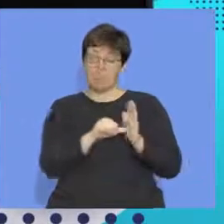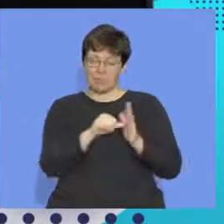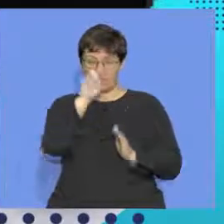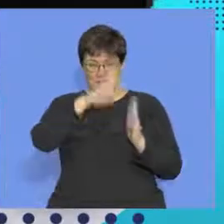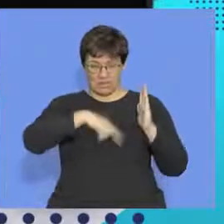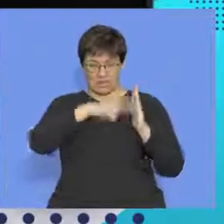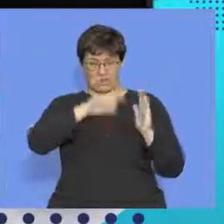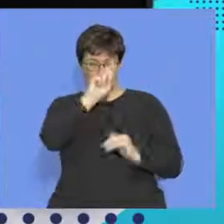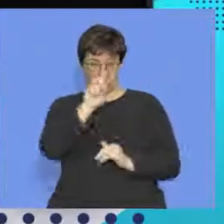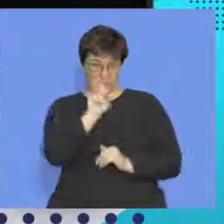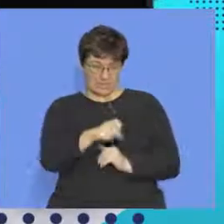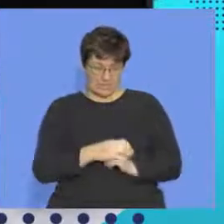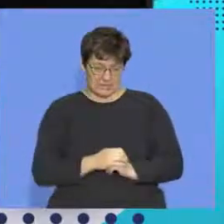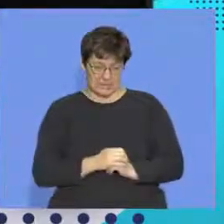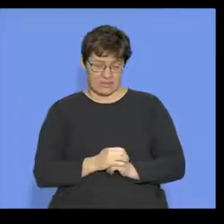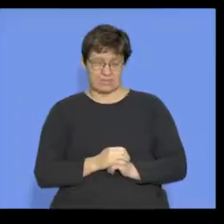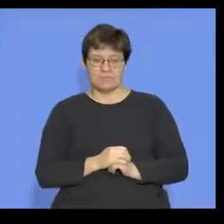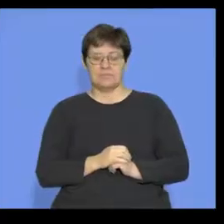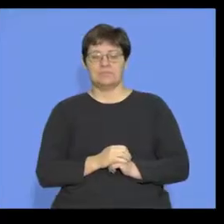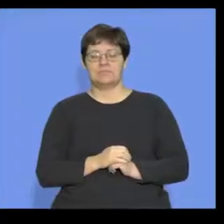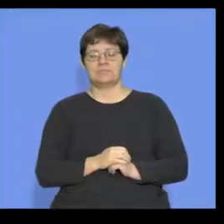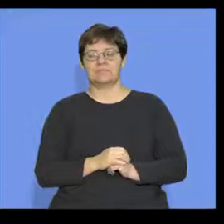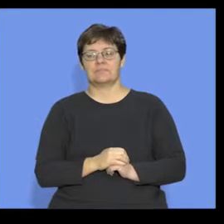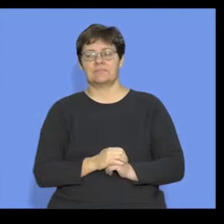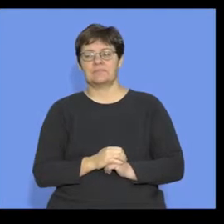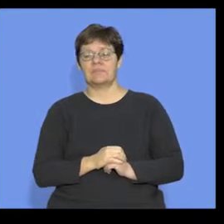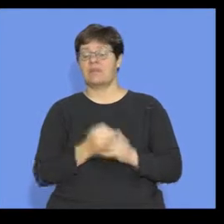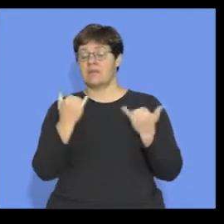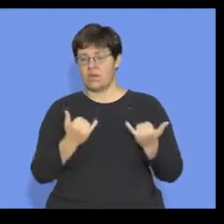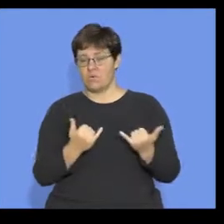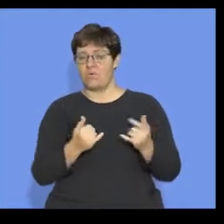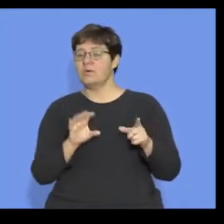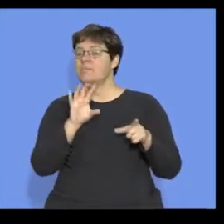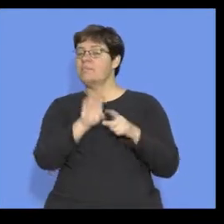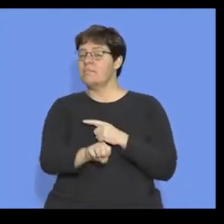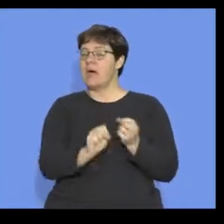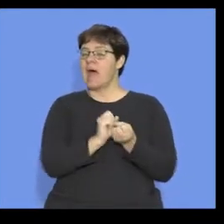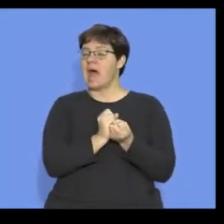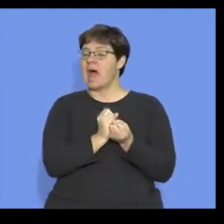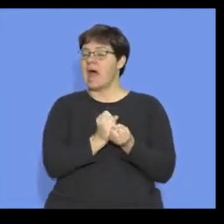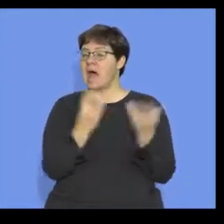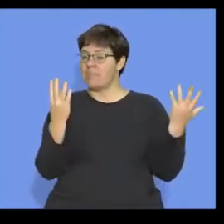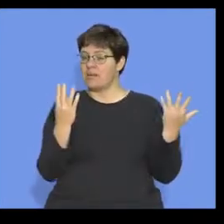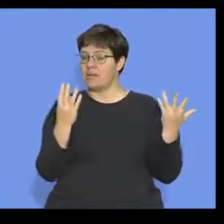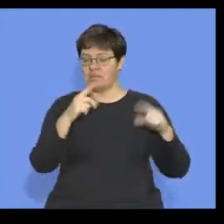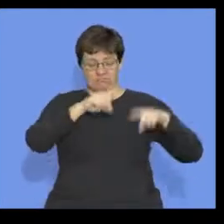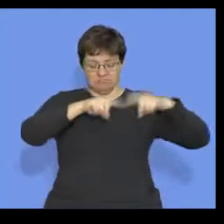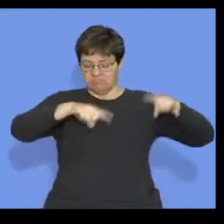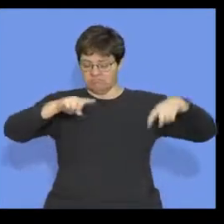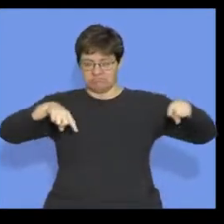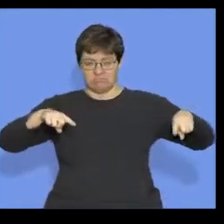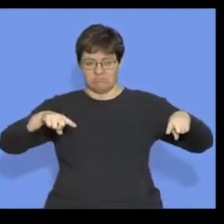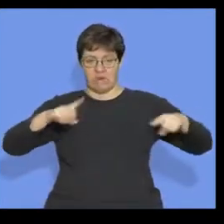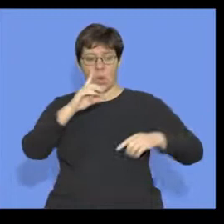We understand that. Now the question is, determine the number of difference codes that